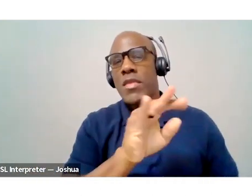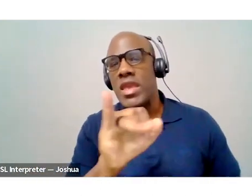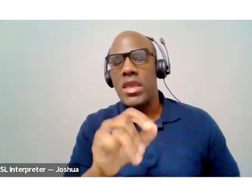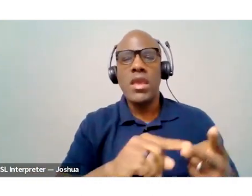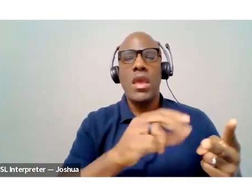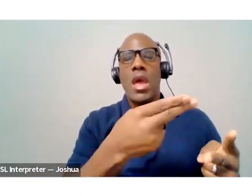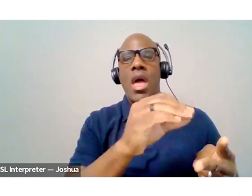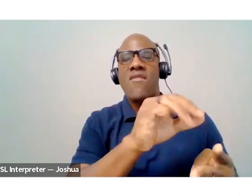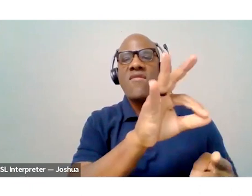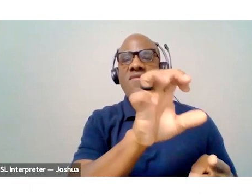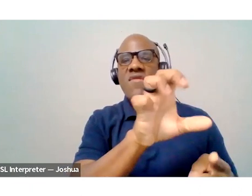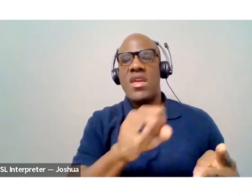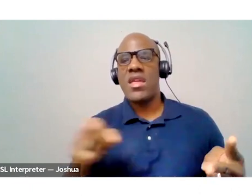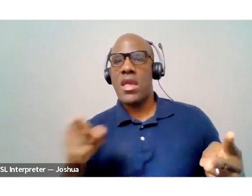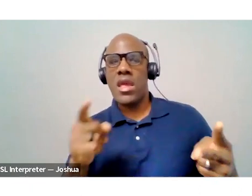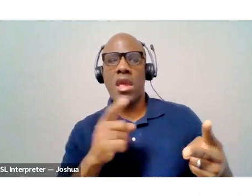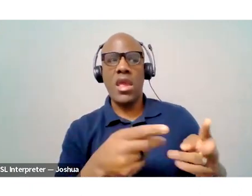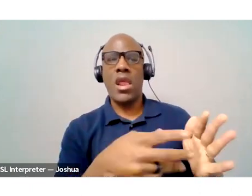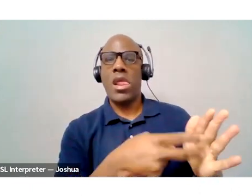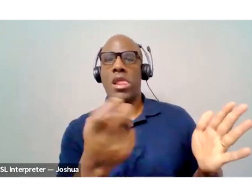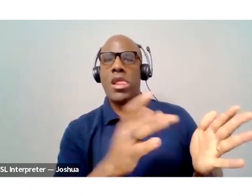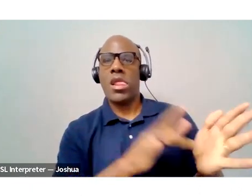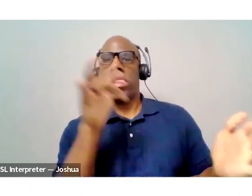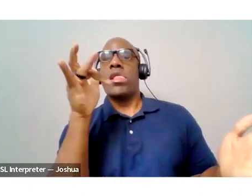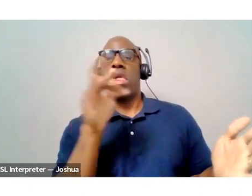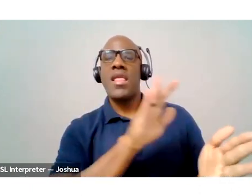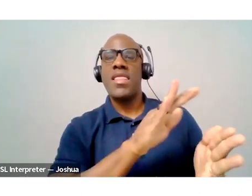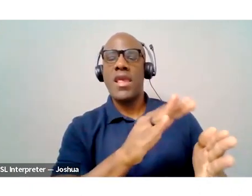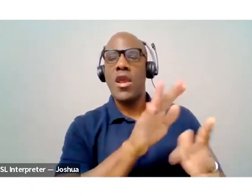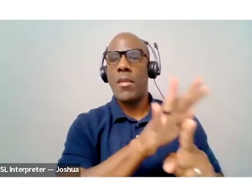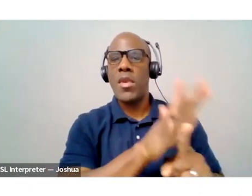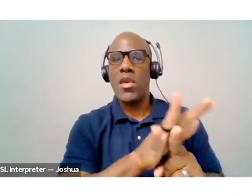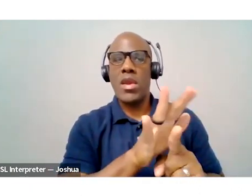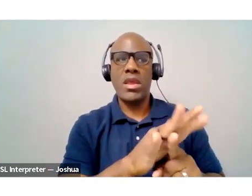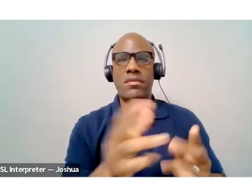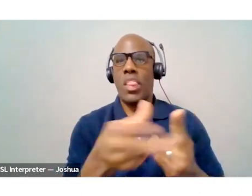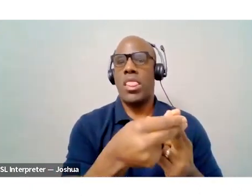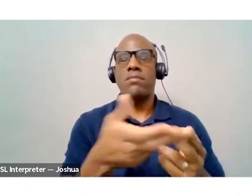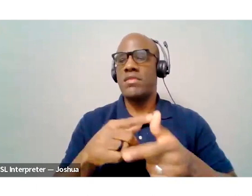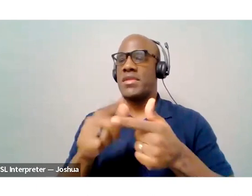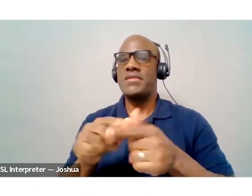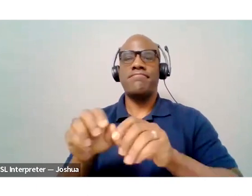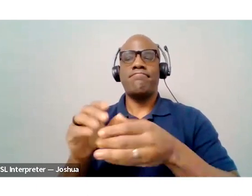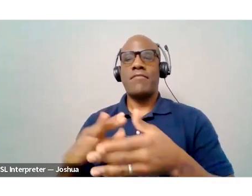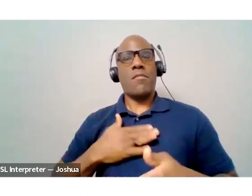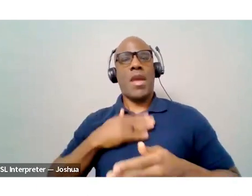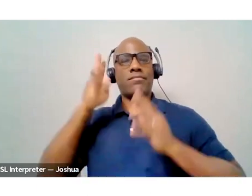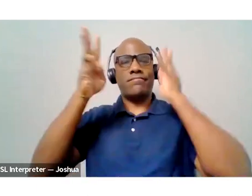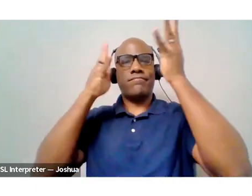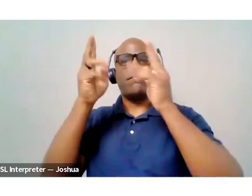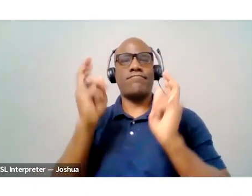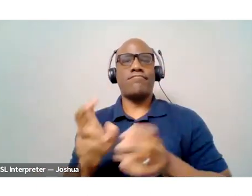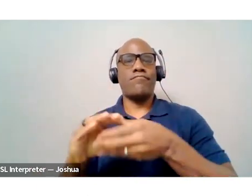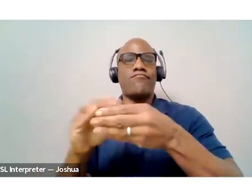these figures to get their work out into the world. So again, this is why